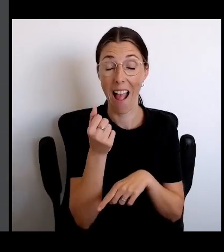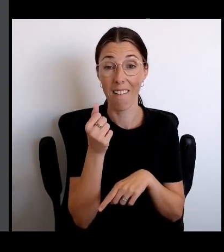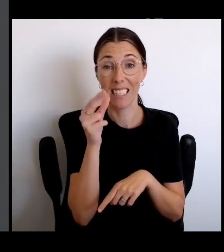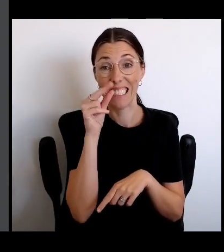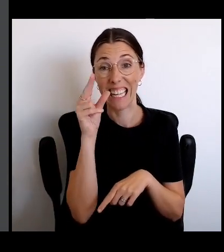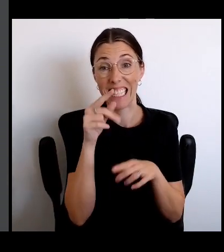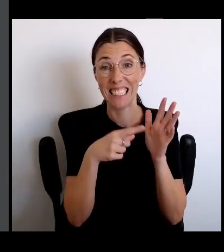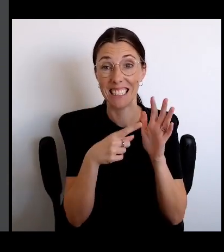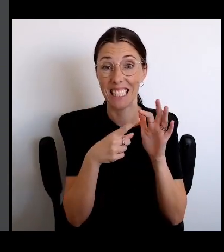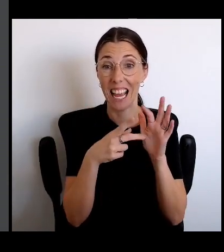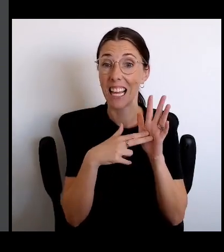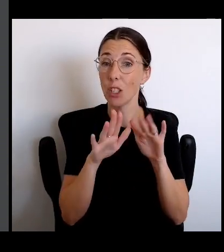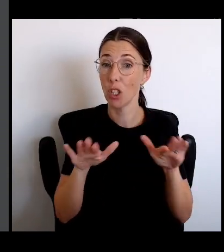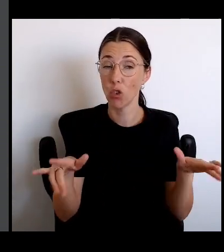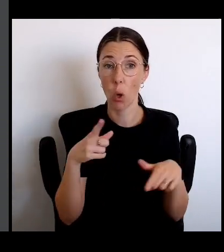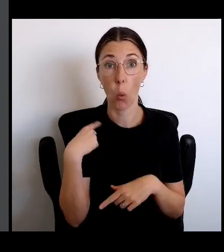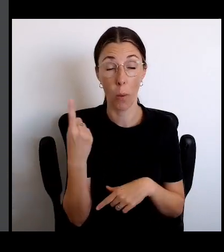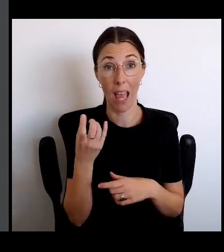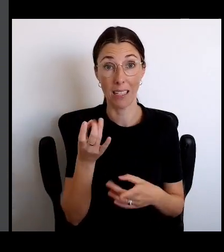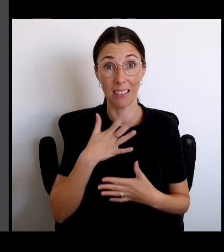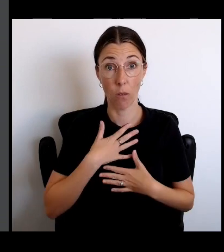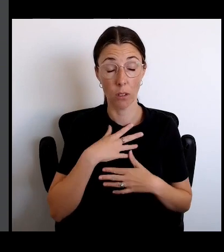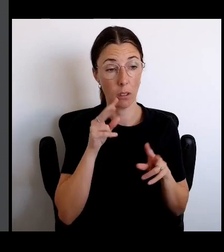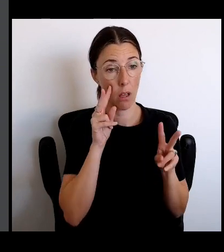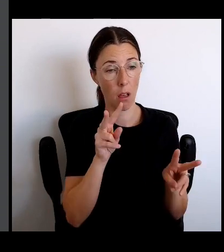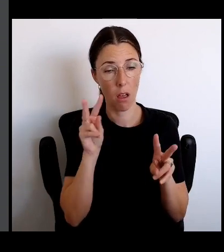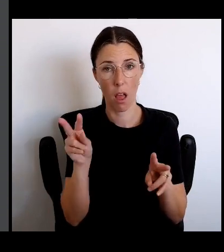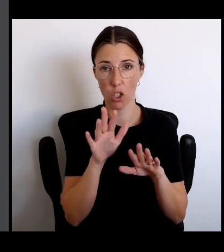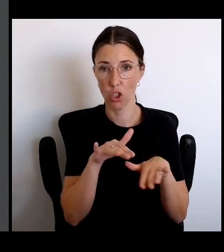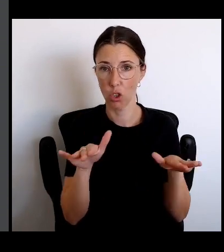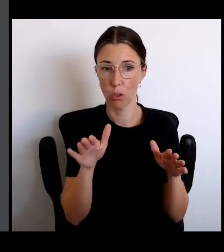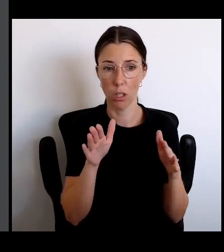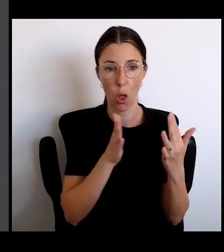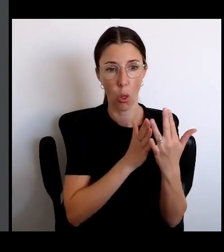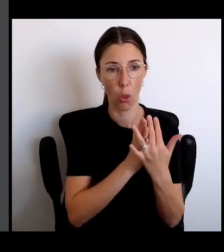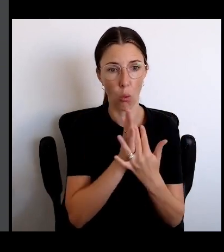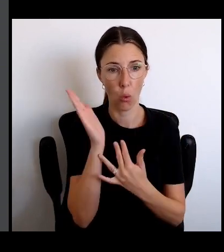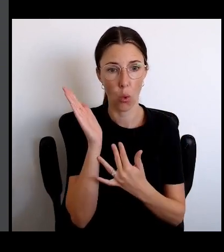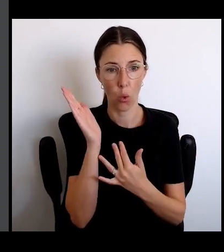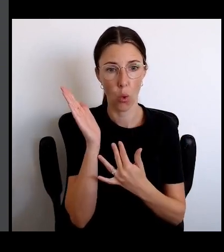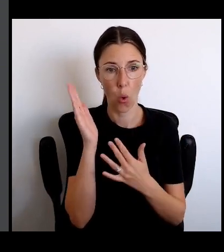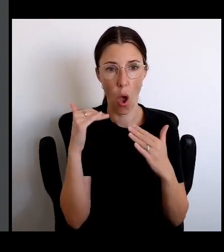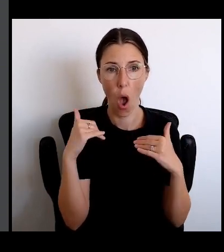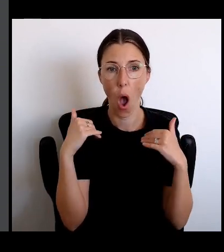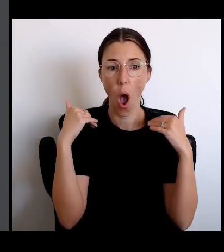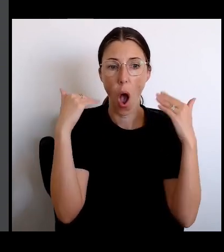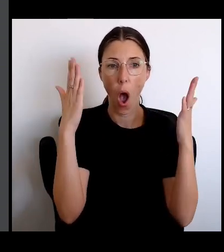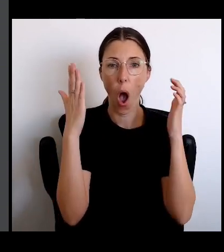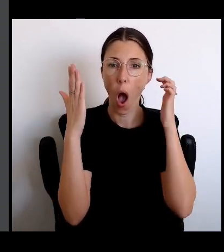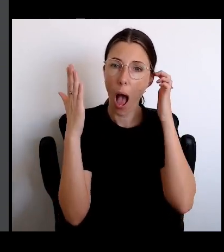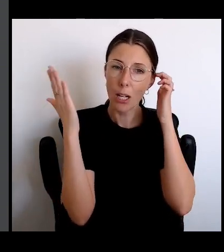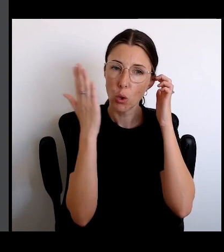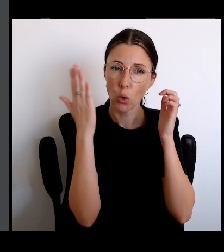observing our own children moving through high school, approaching high school and trying